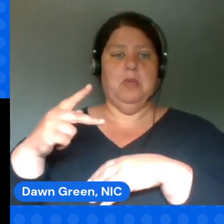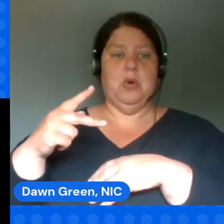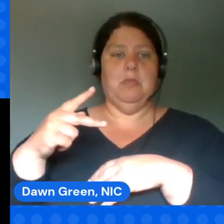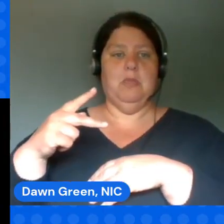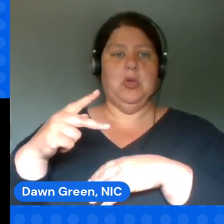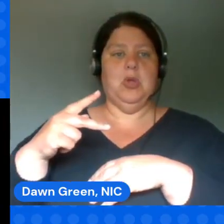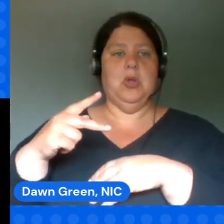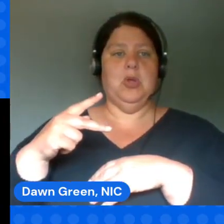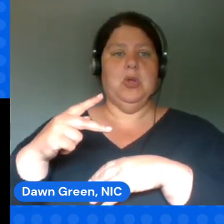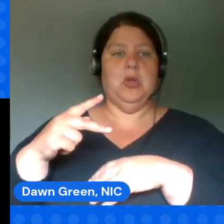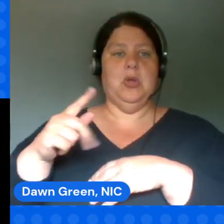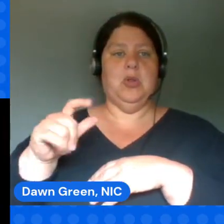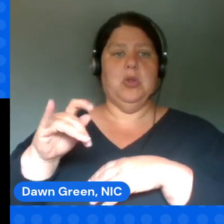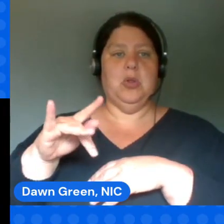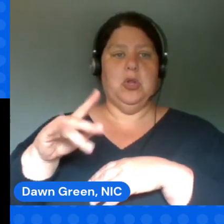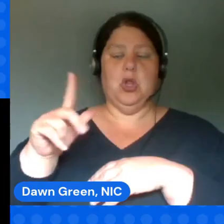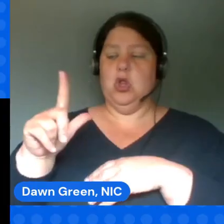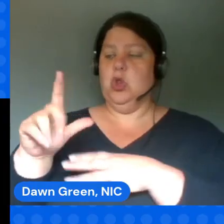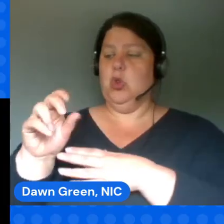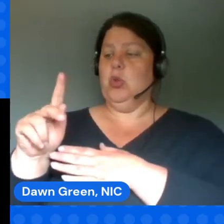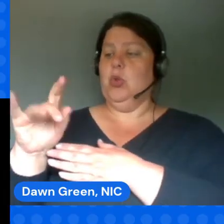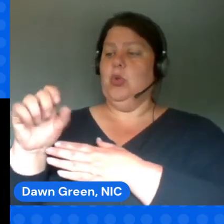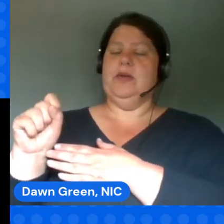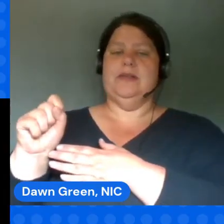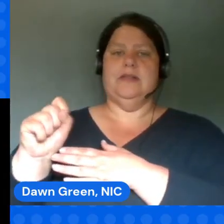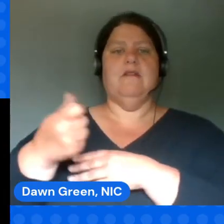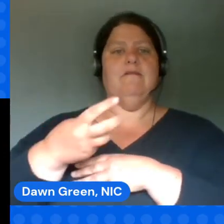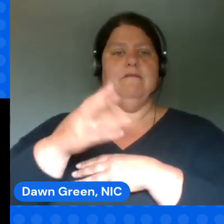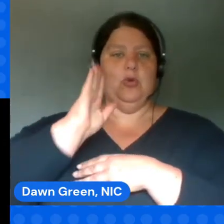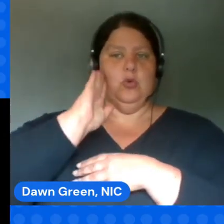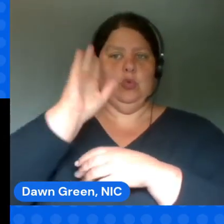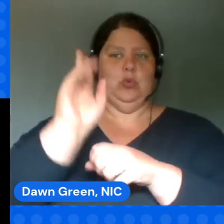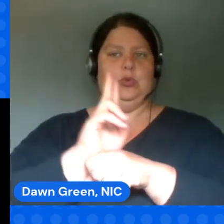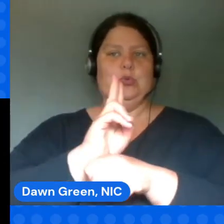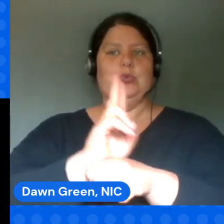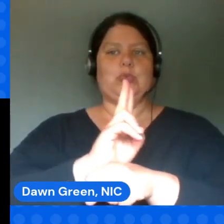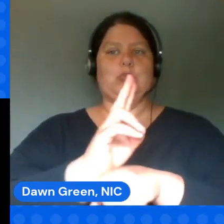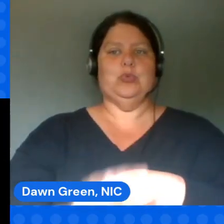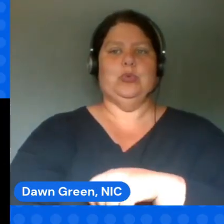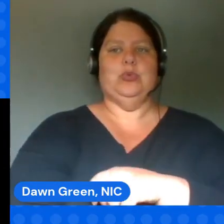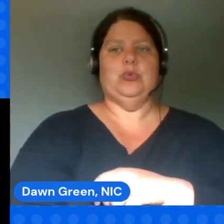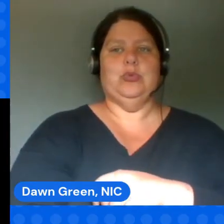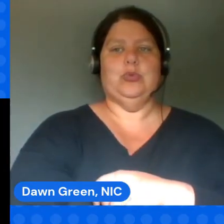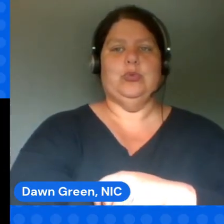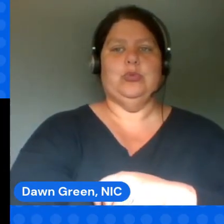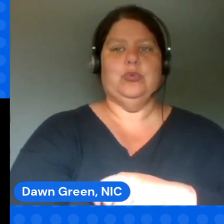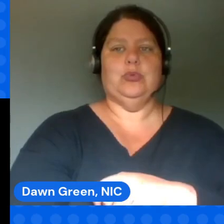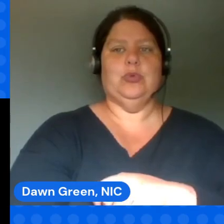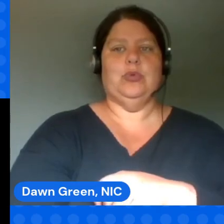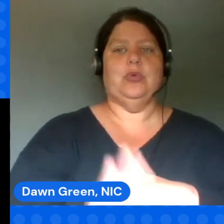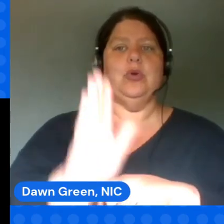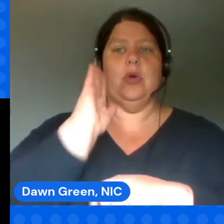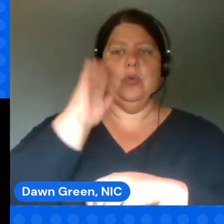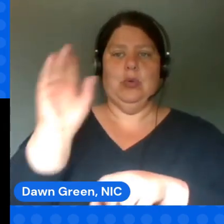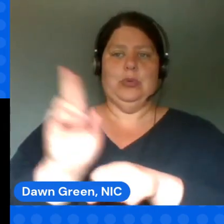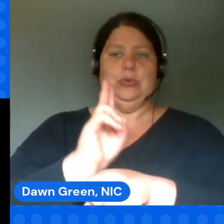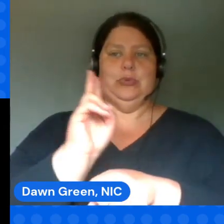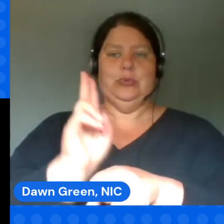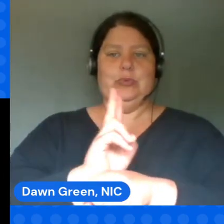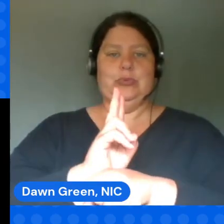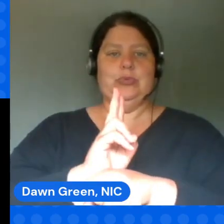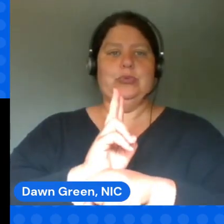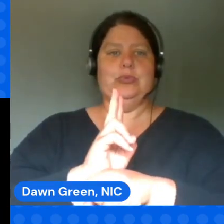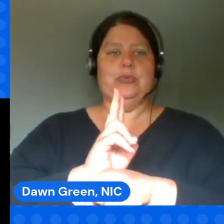Um, there are a few of these that we'll actually use. So we'll use the hide and the